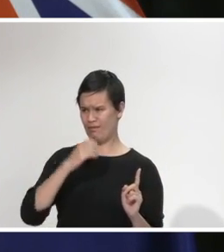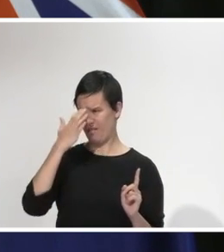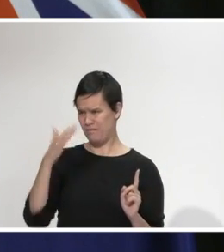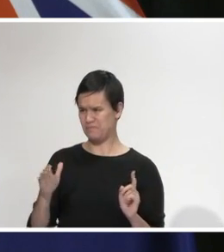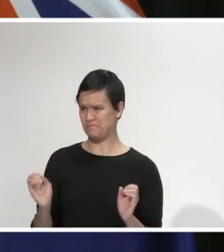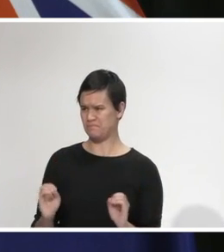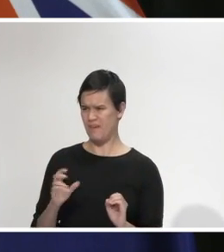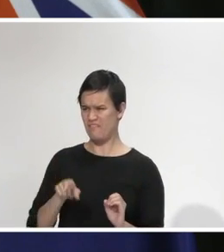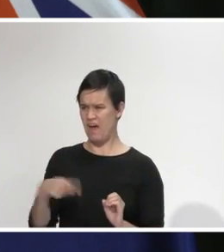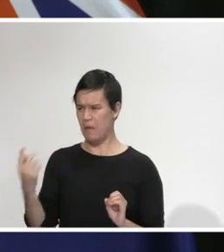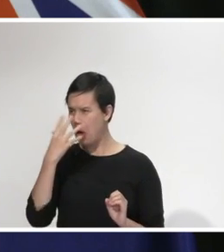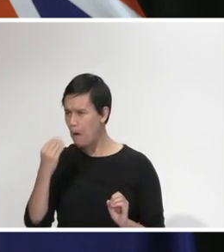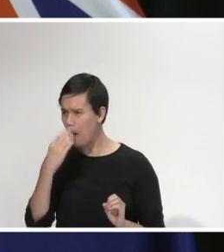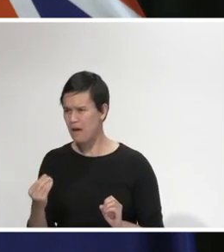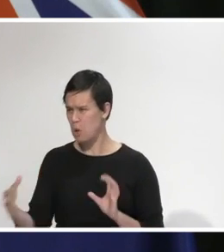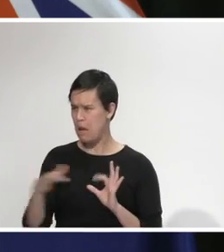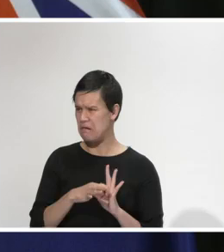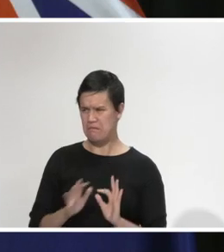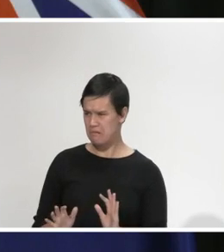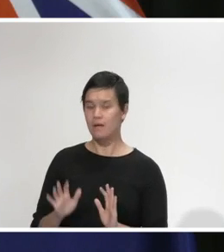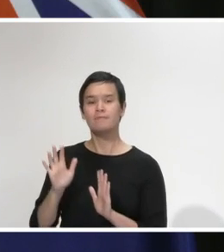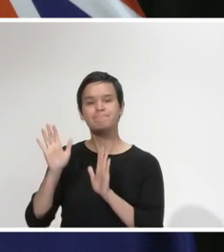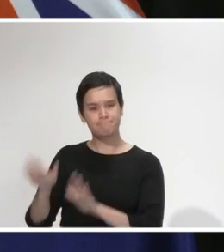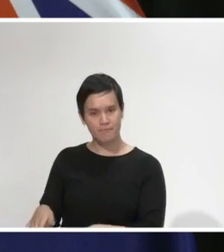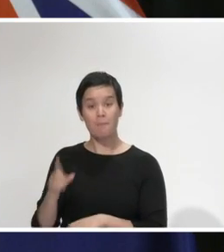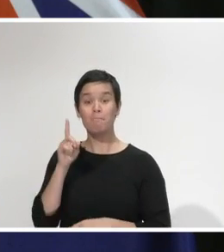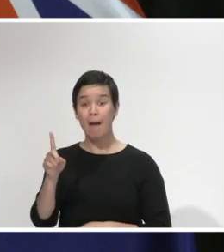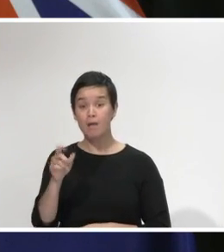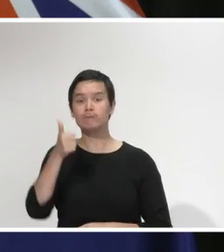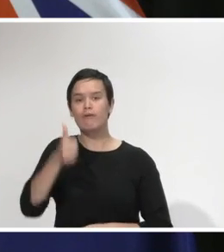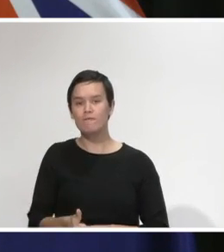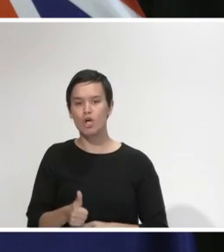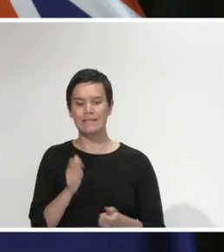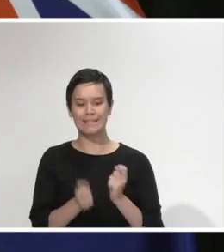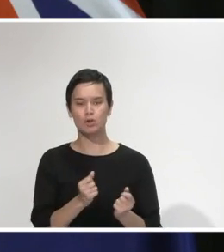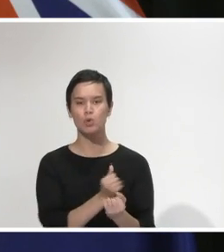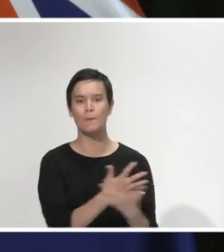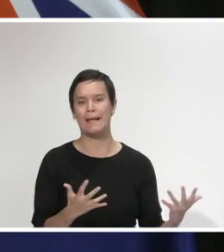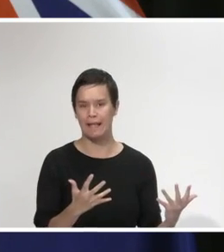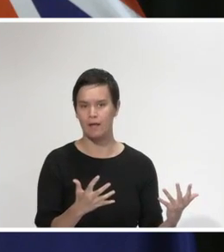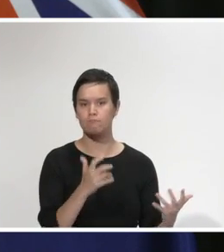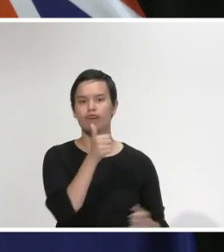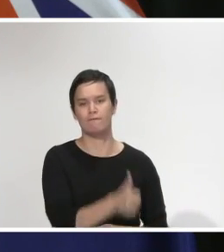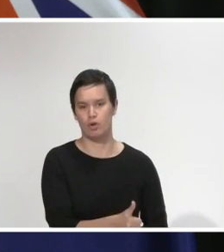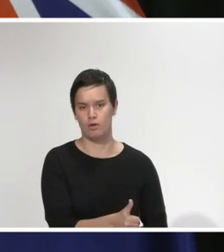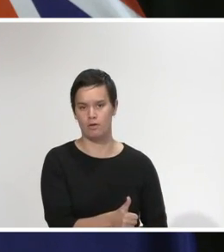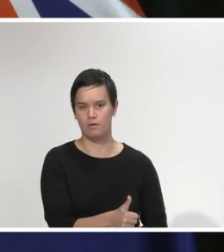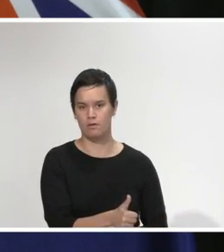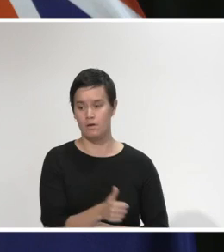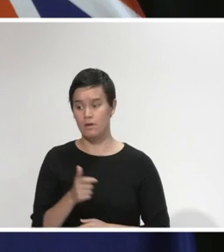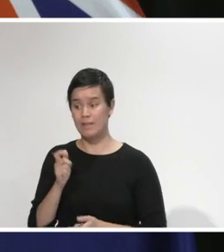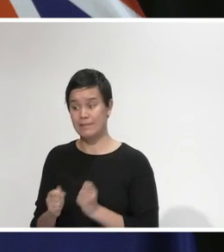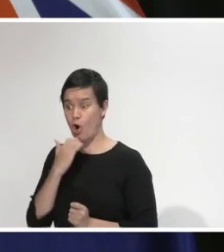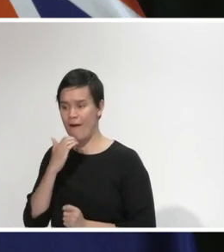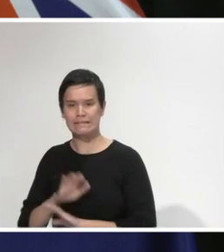suggestive. But at the moment, we would rather over-test than under-test, quite clearly. How long do you think the two people who died at Burwood